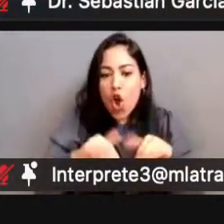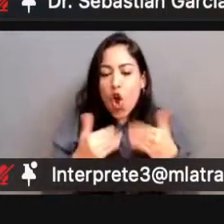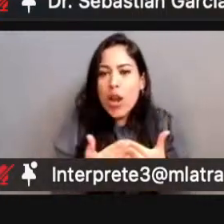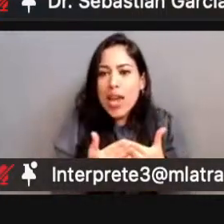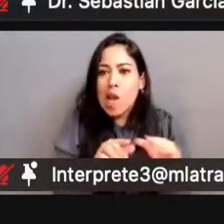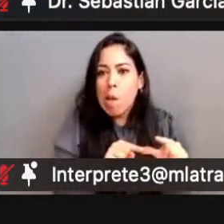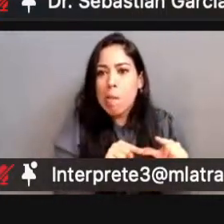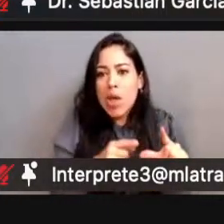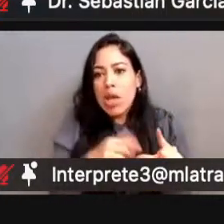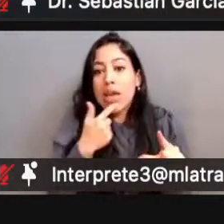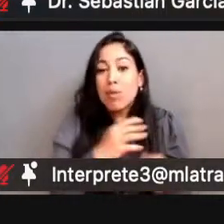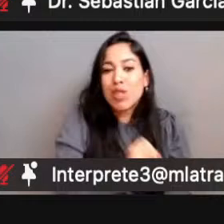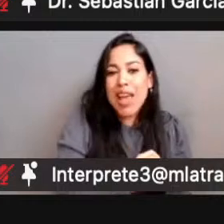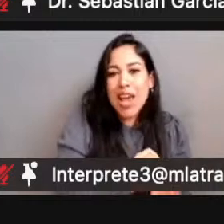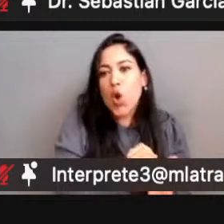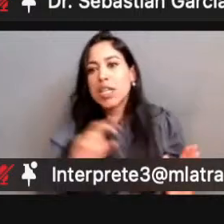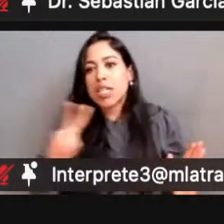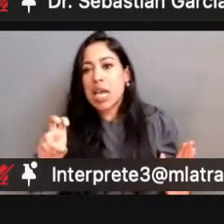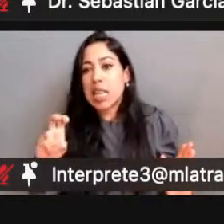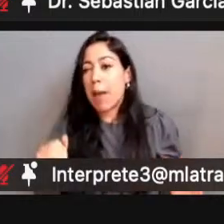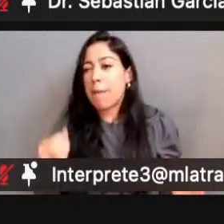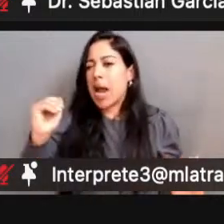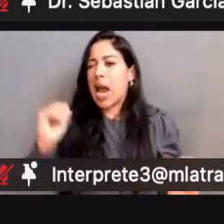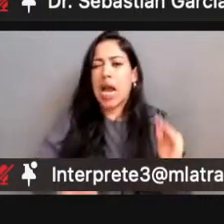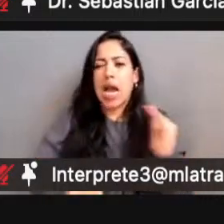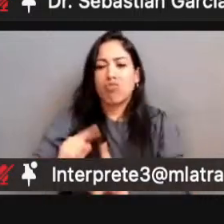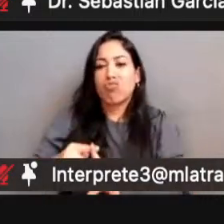also schooled